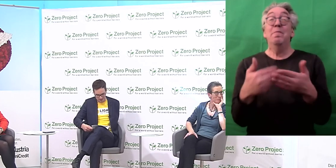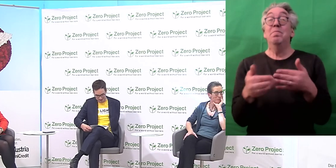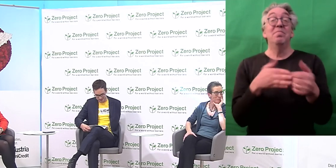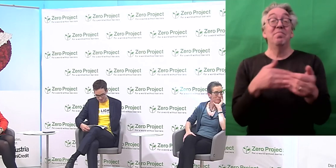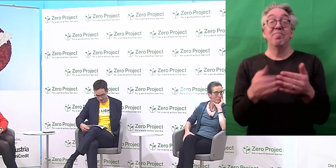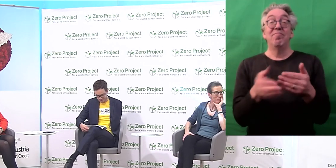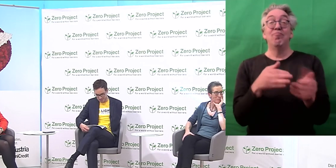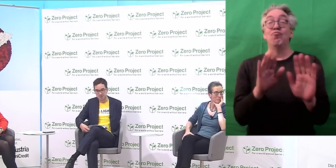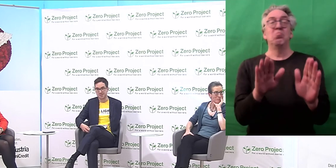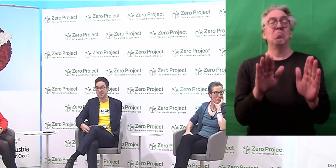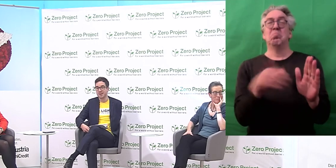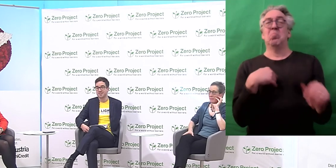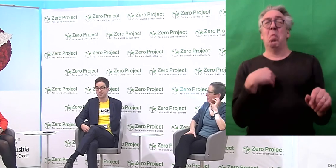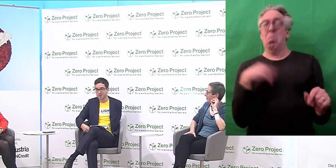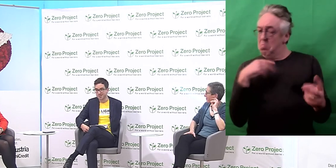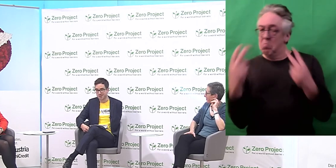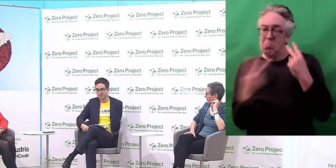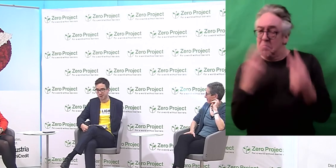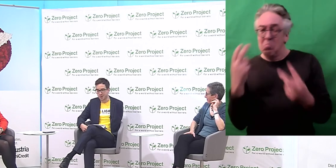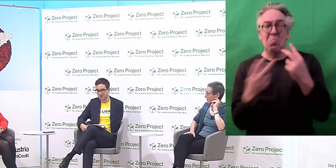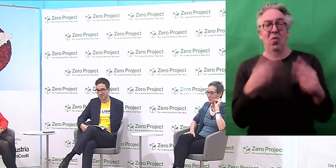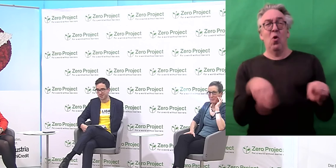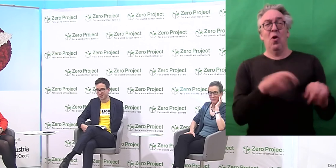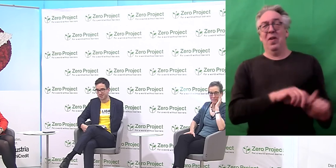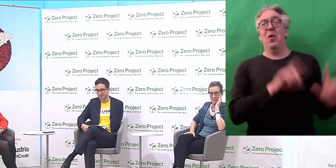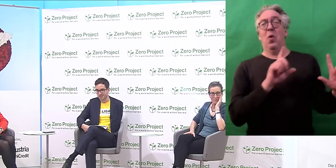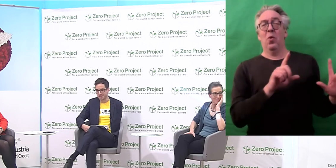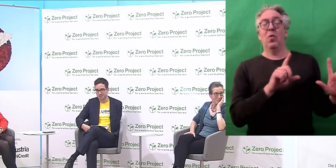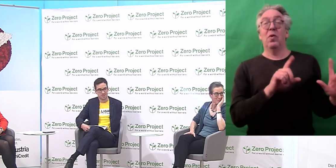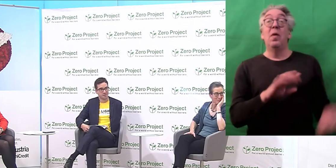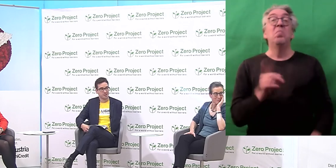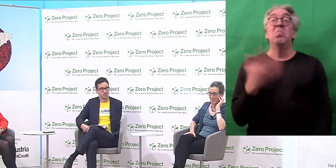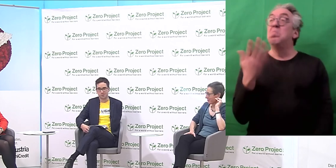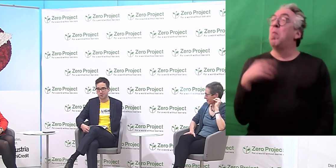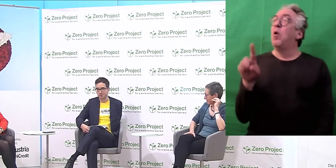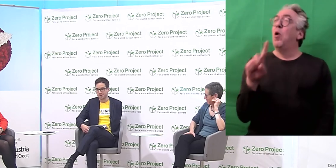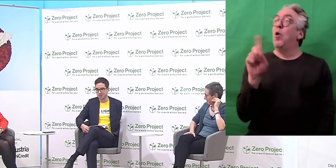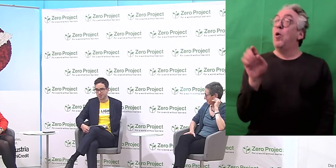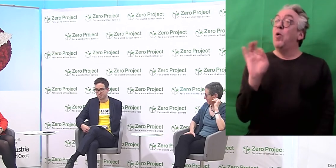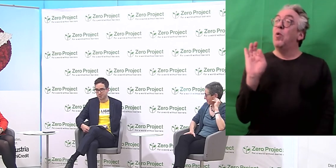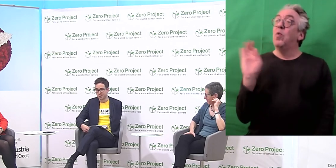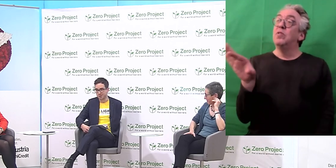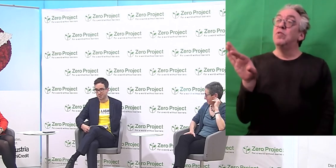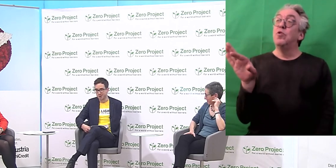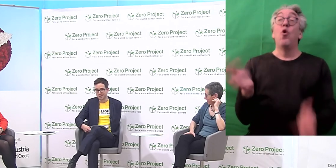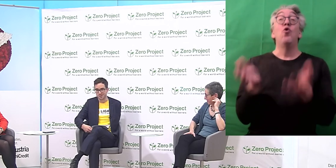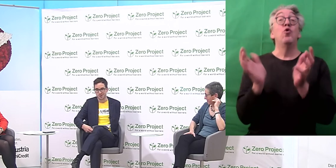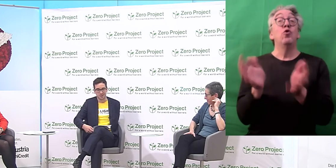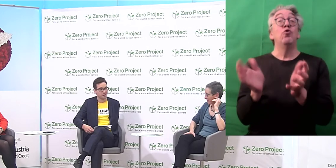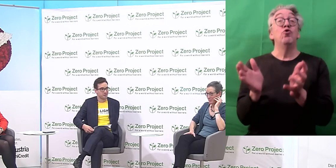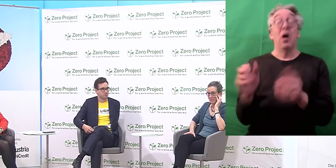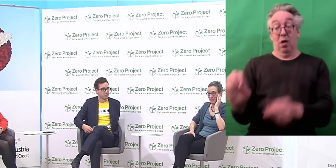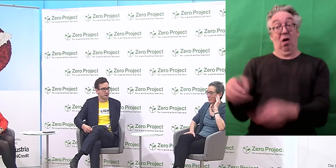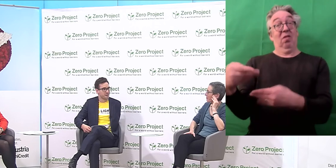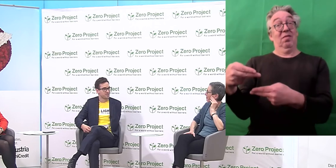video message that we have prepared, there was a question on the session chat, which of course we are going to answer.